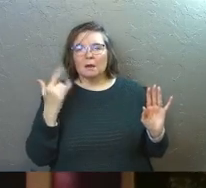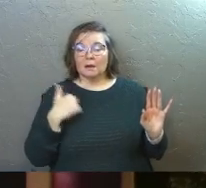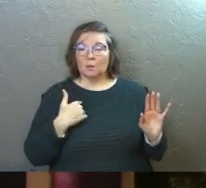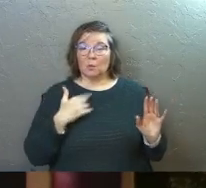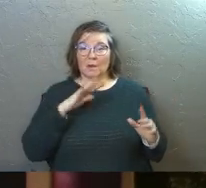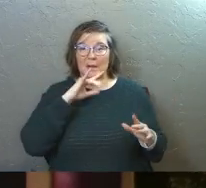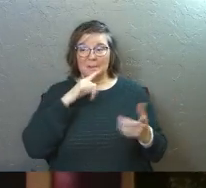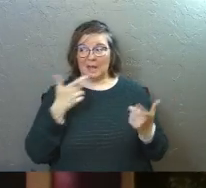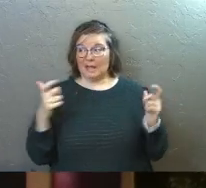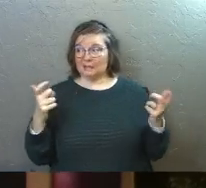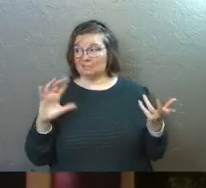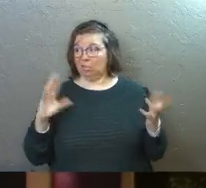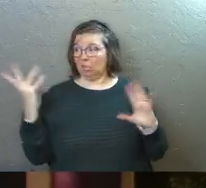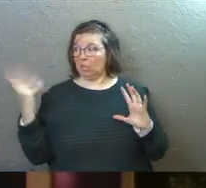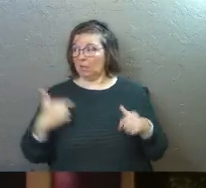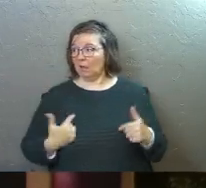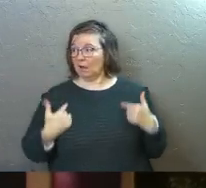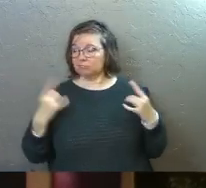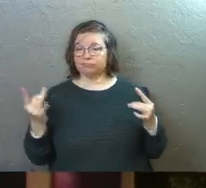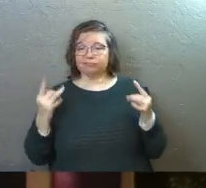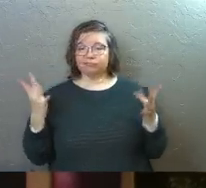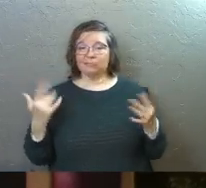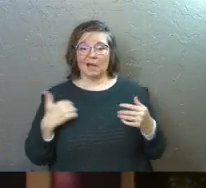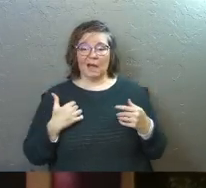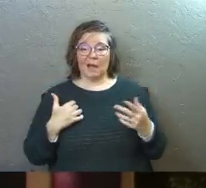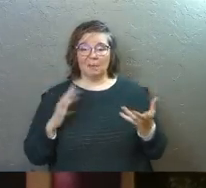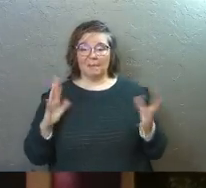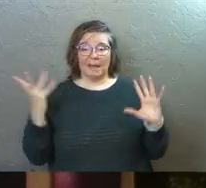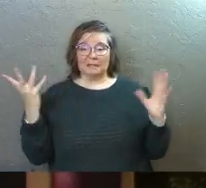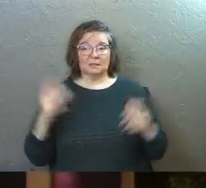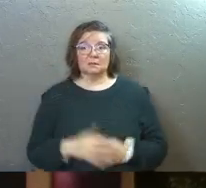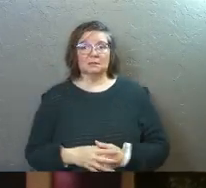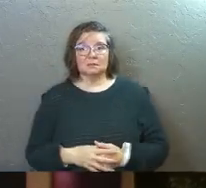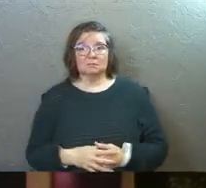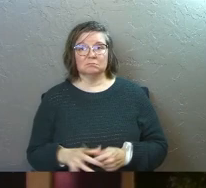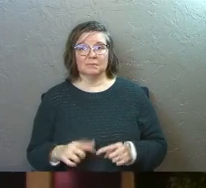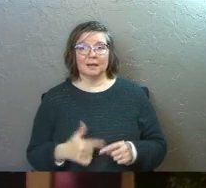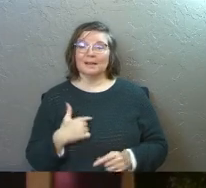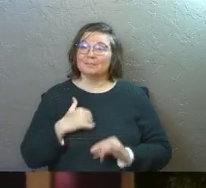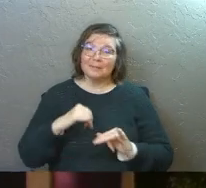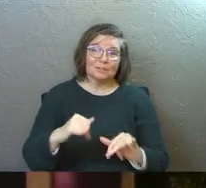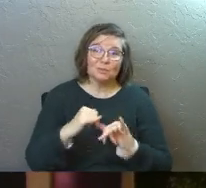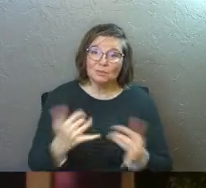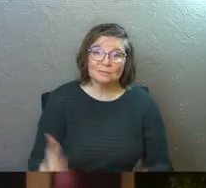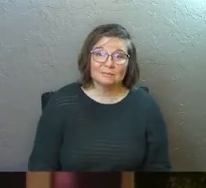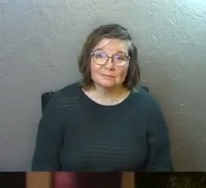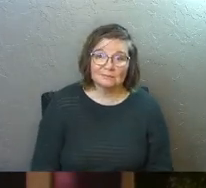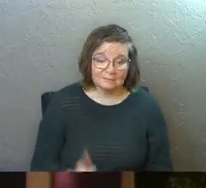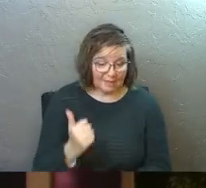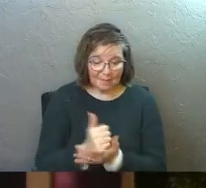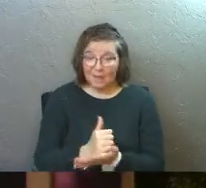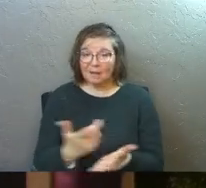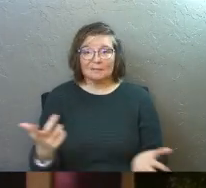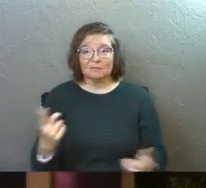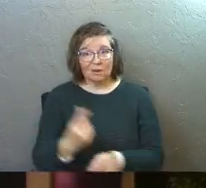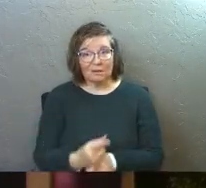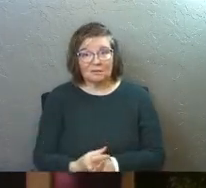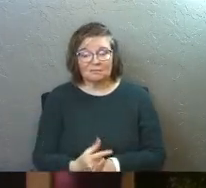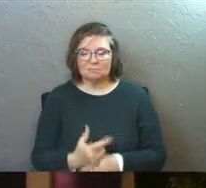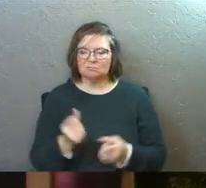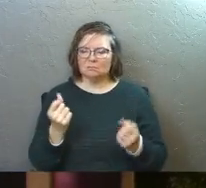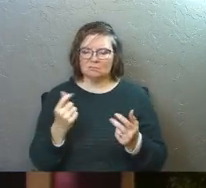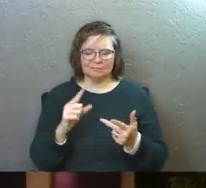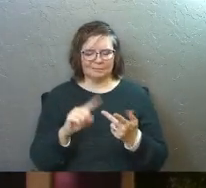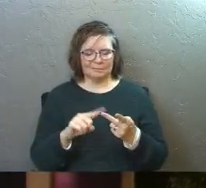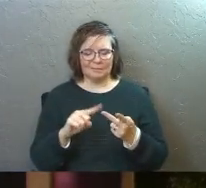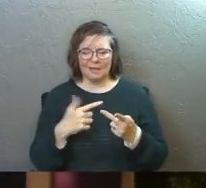mess is way too major. I am such a mess, right? Me too. Amen. Heard that, right? I have so